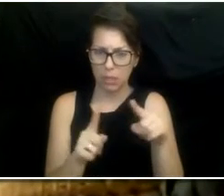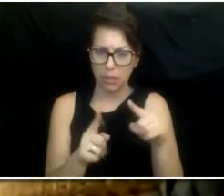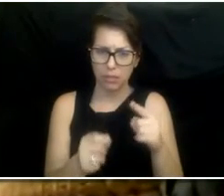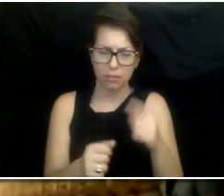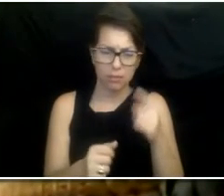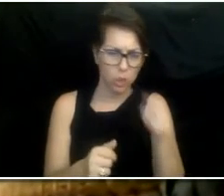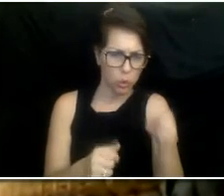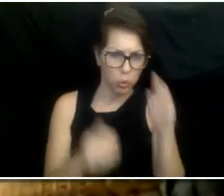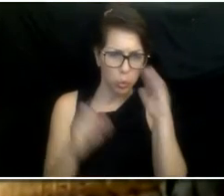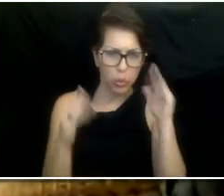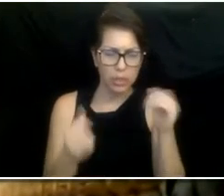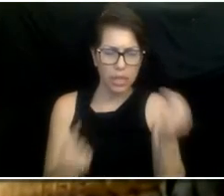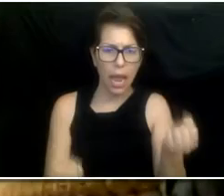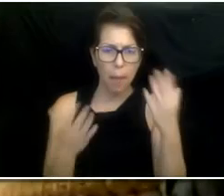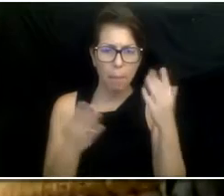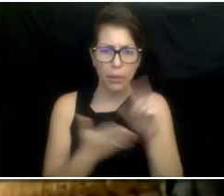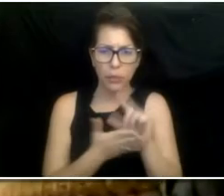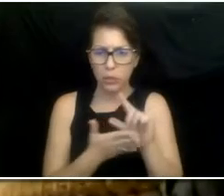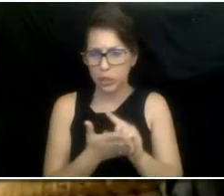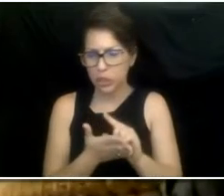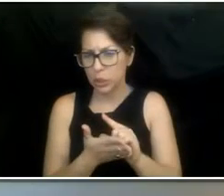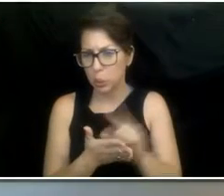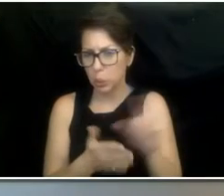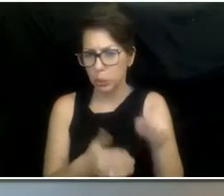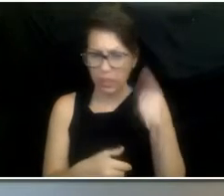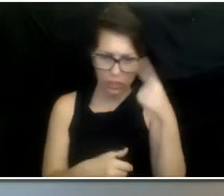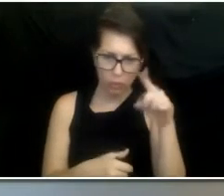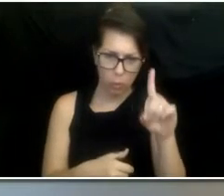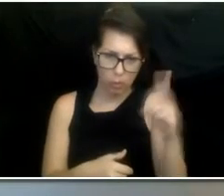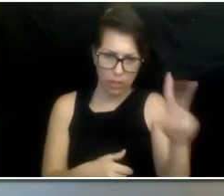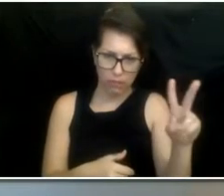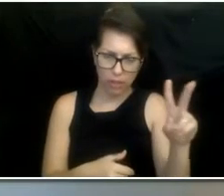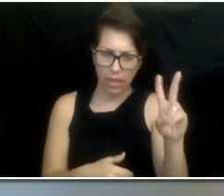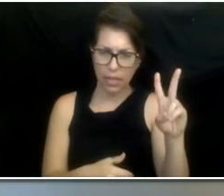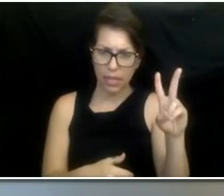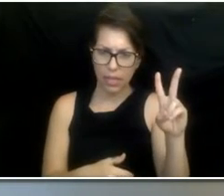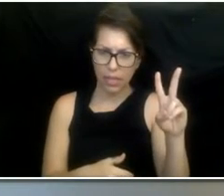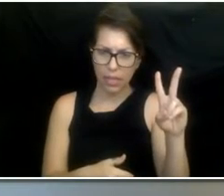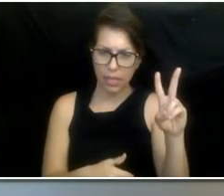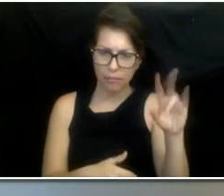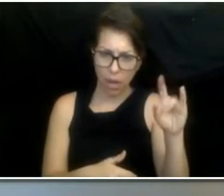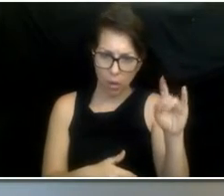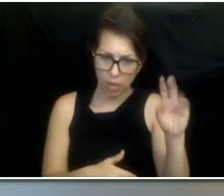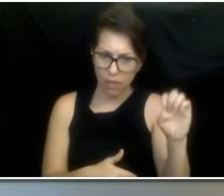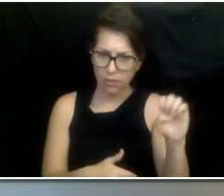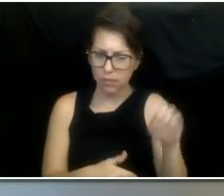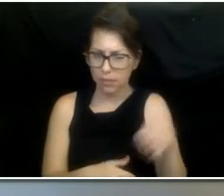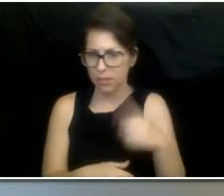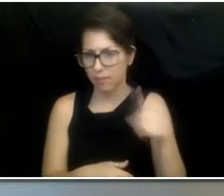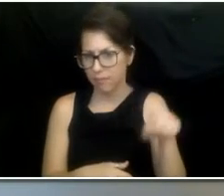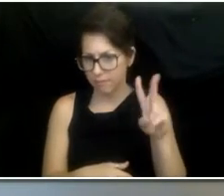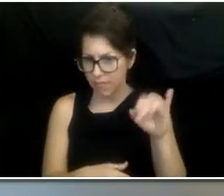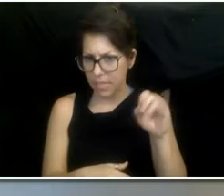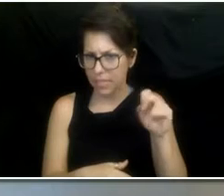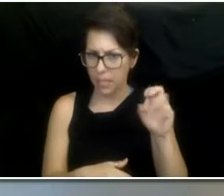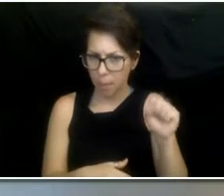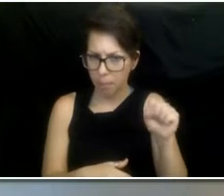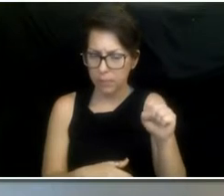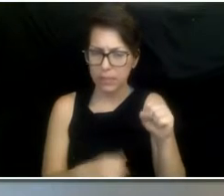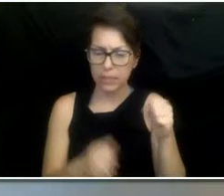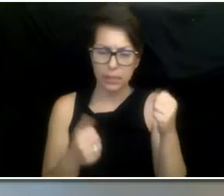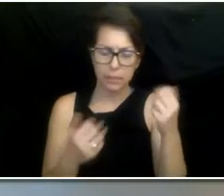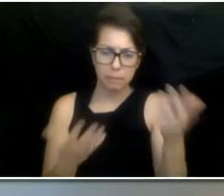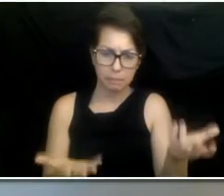to you so within legal aid we are up and running we have the